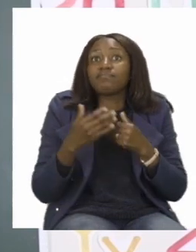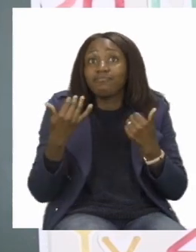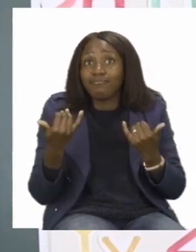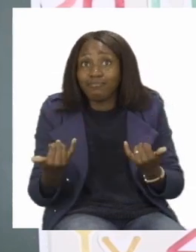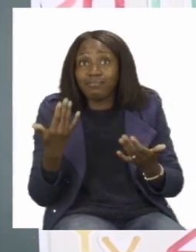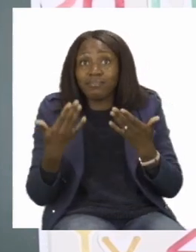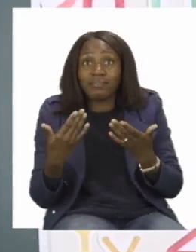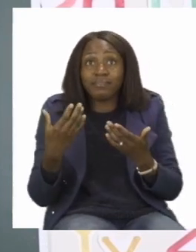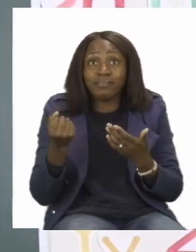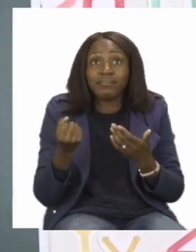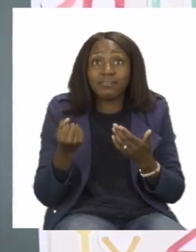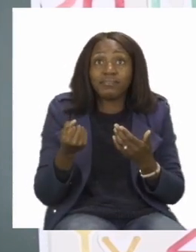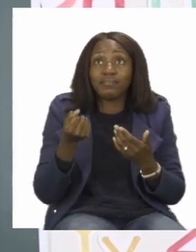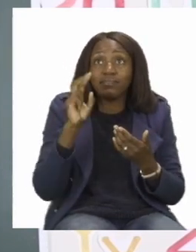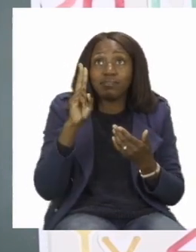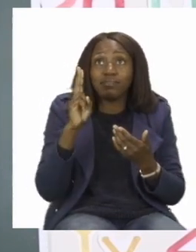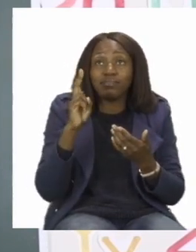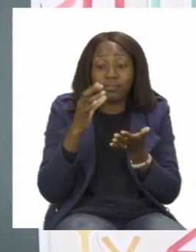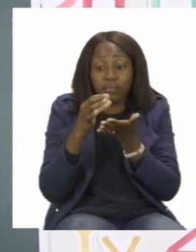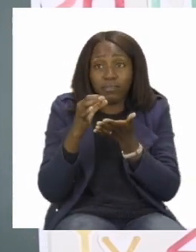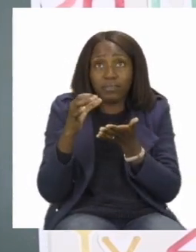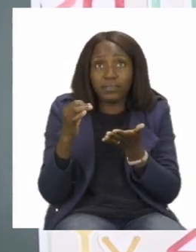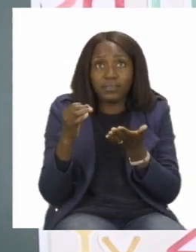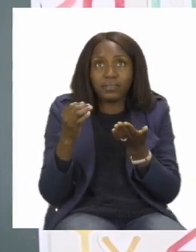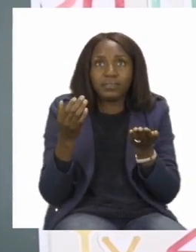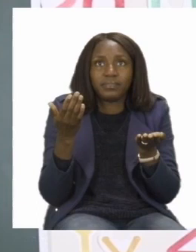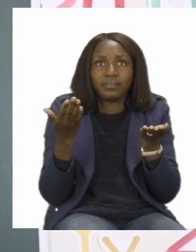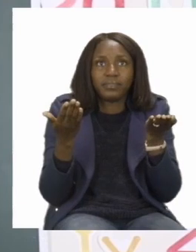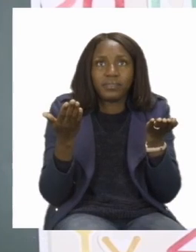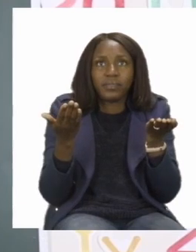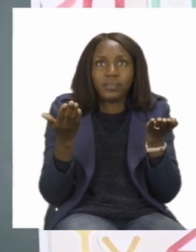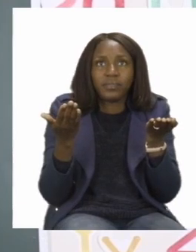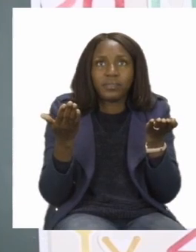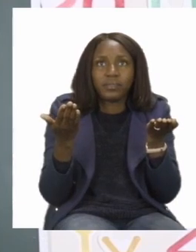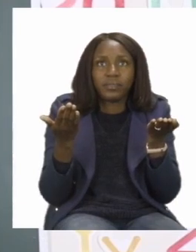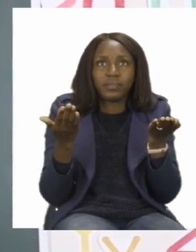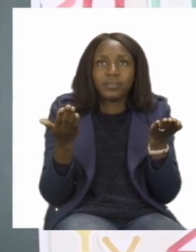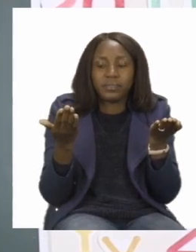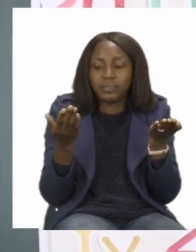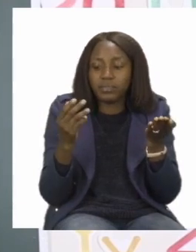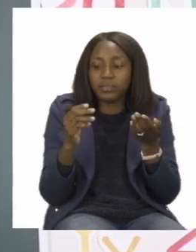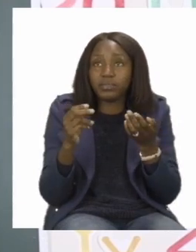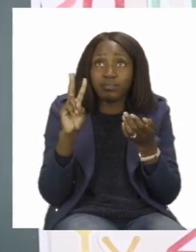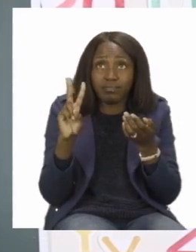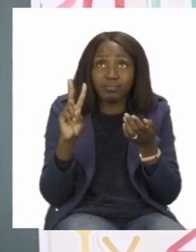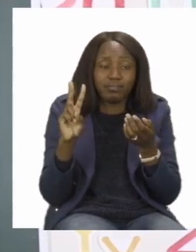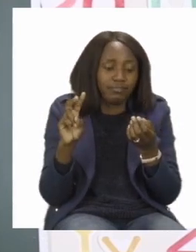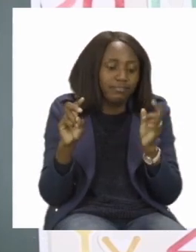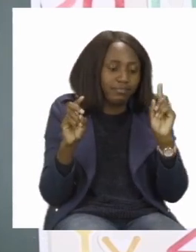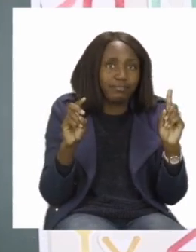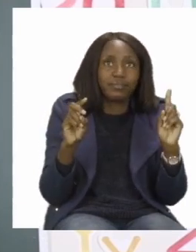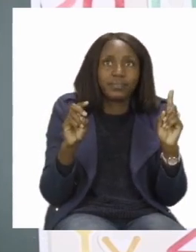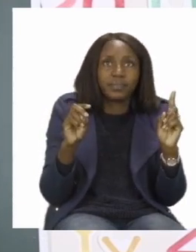I have two counters. The same is still true. We can still say that